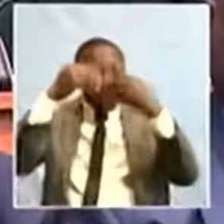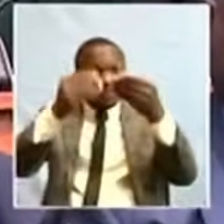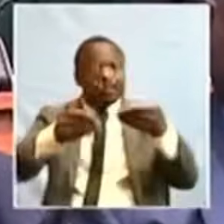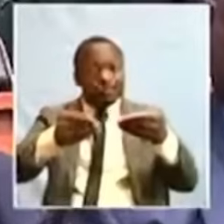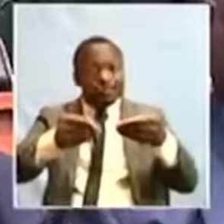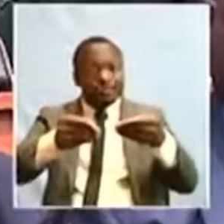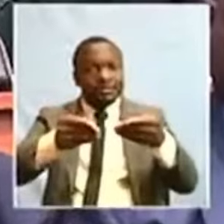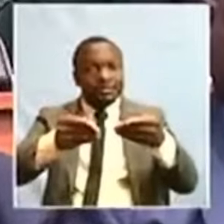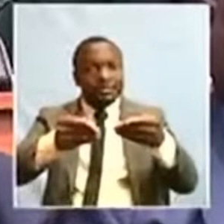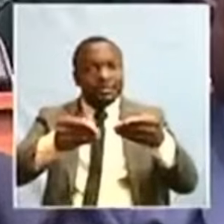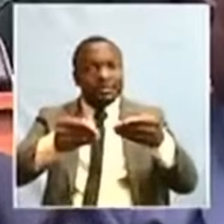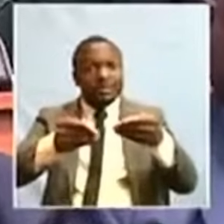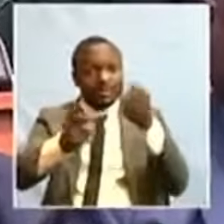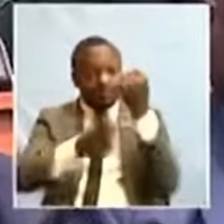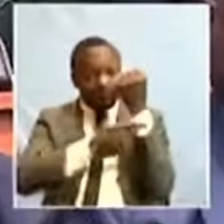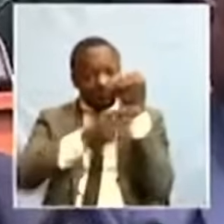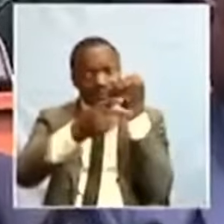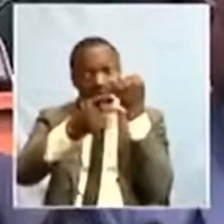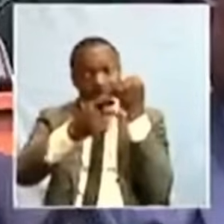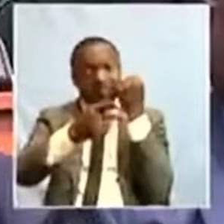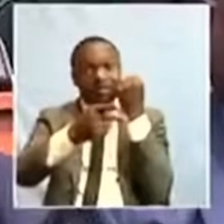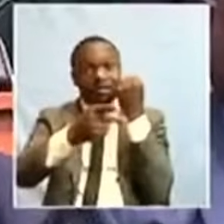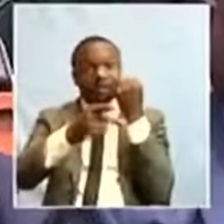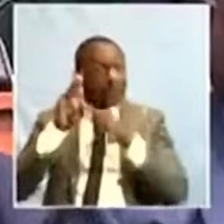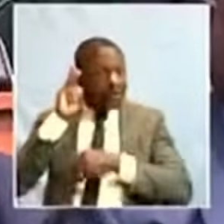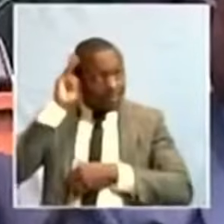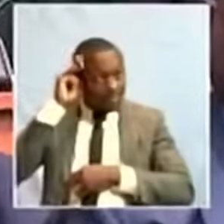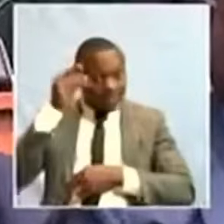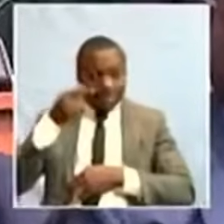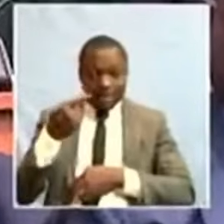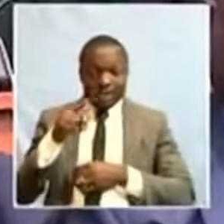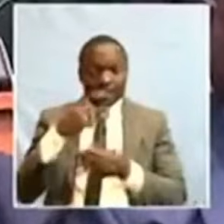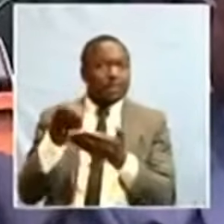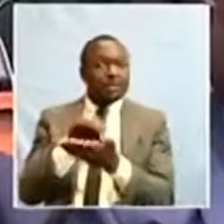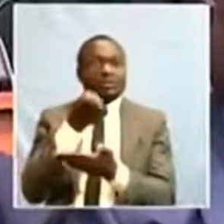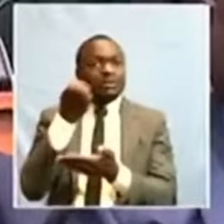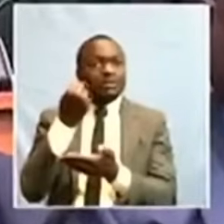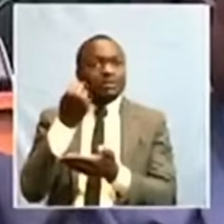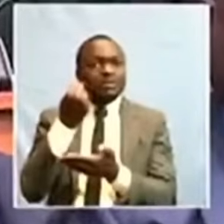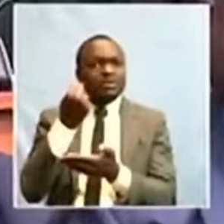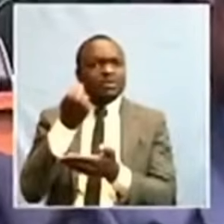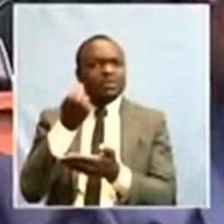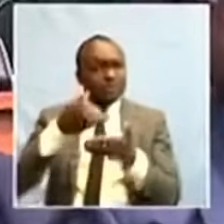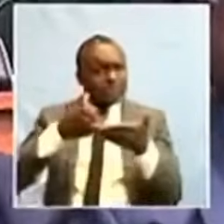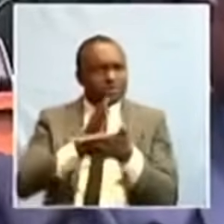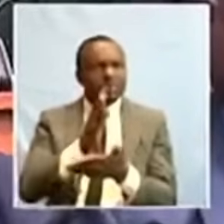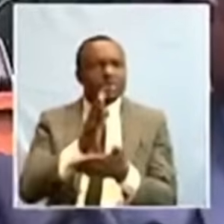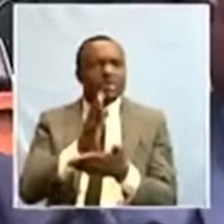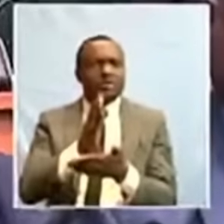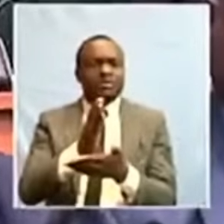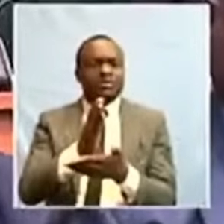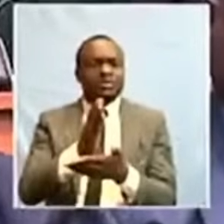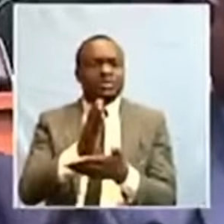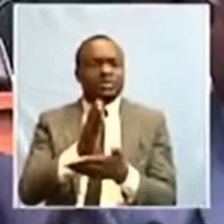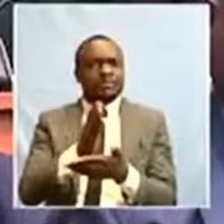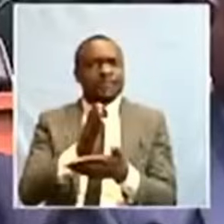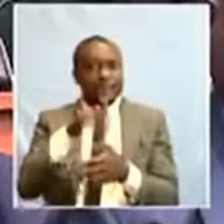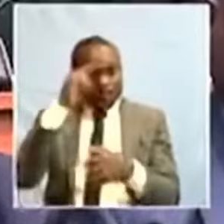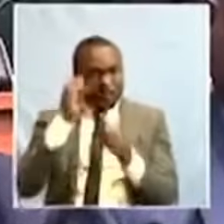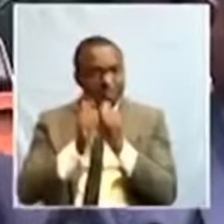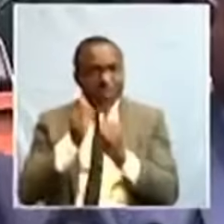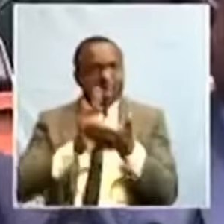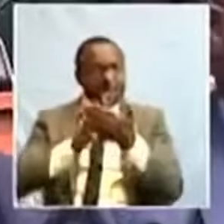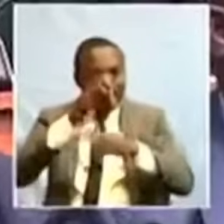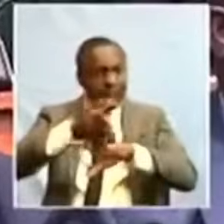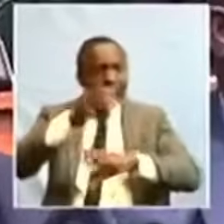given by the department from the Ministry of Green Economy was actually accurate. Because